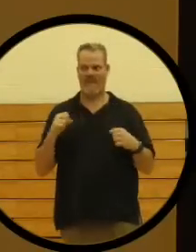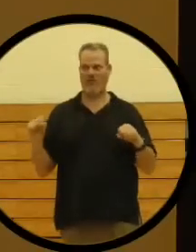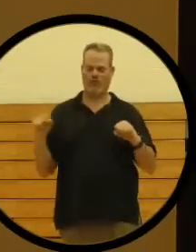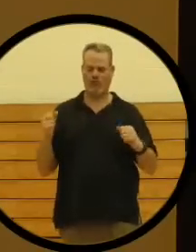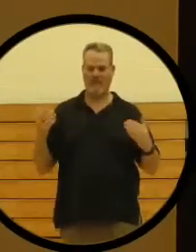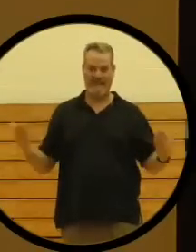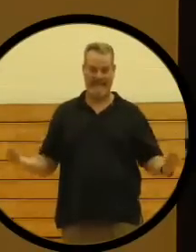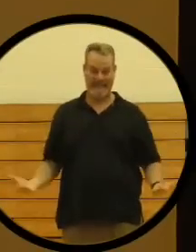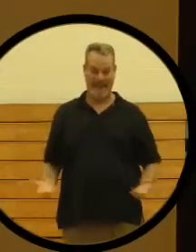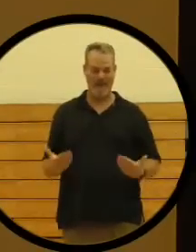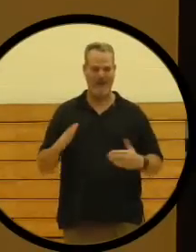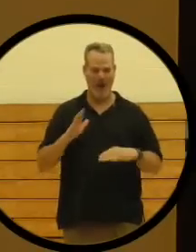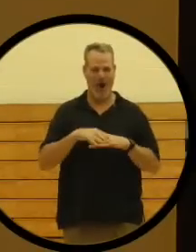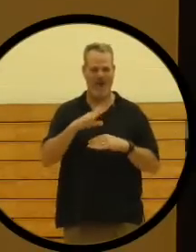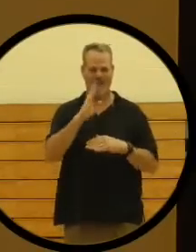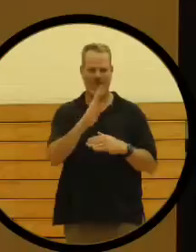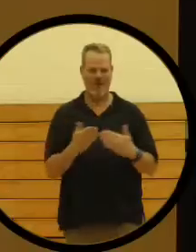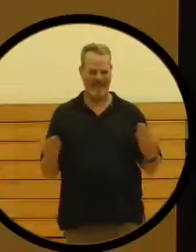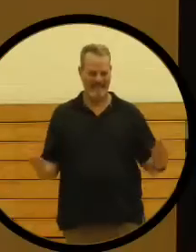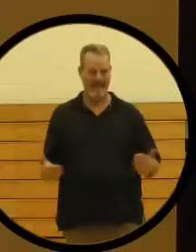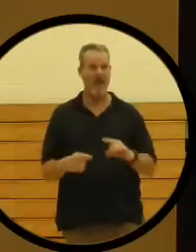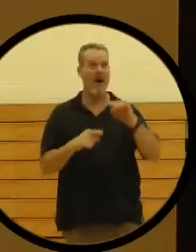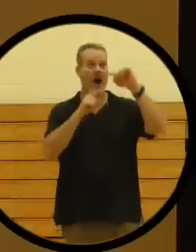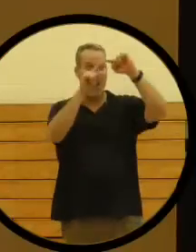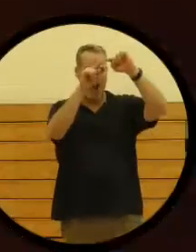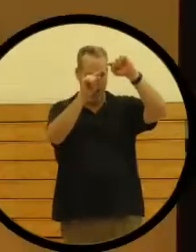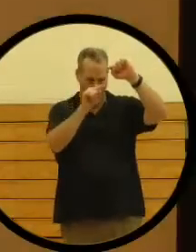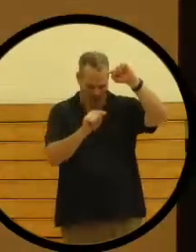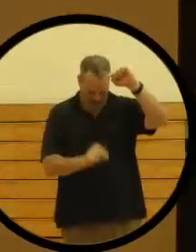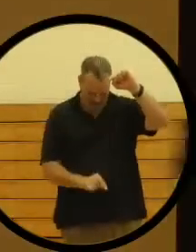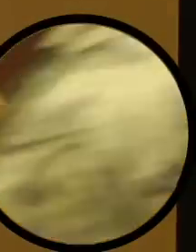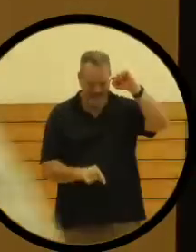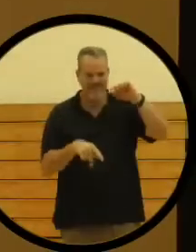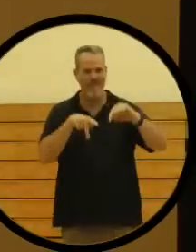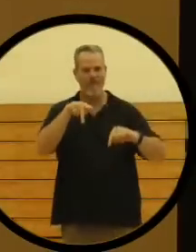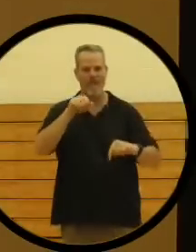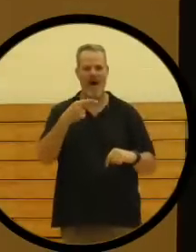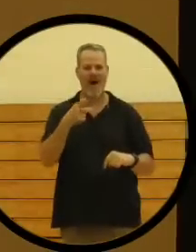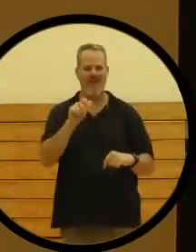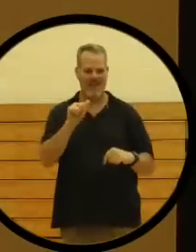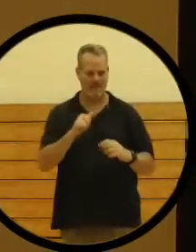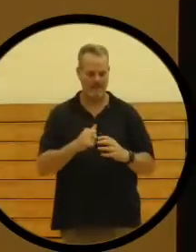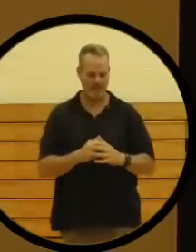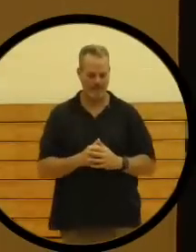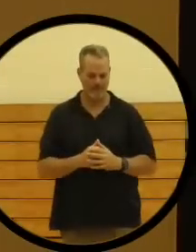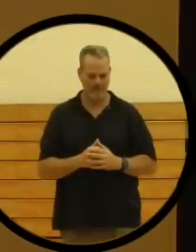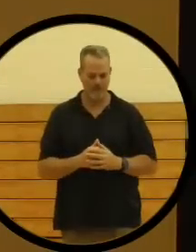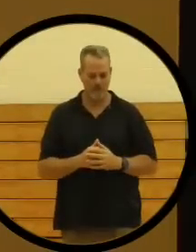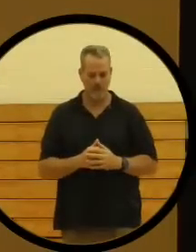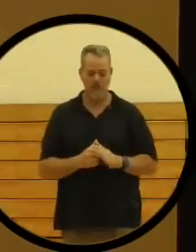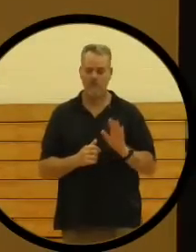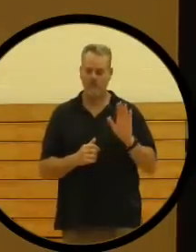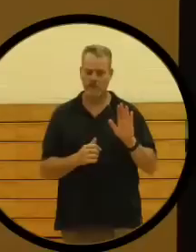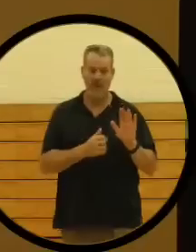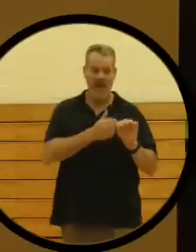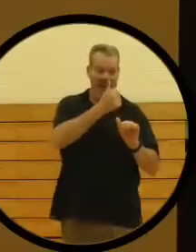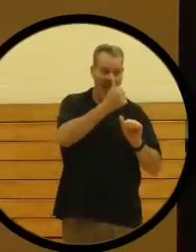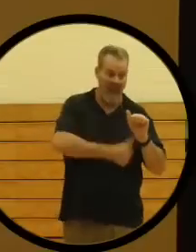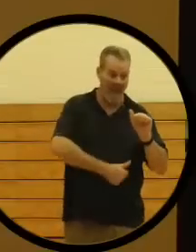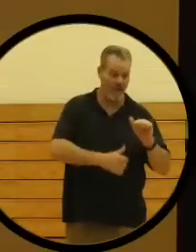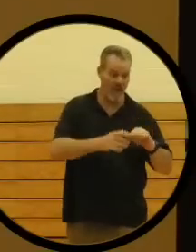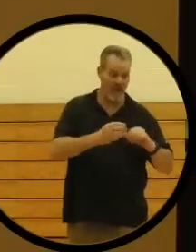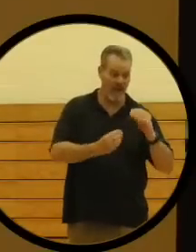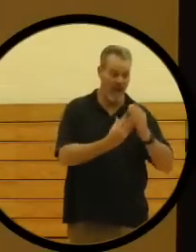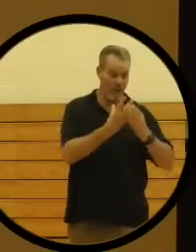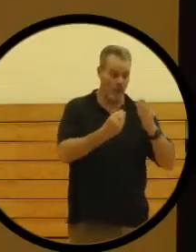too, because that's on one of those faults that comes straight down to Pahala pretty much. But not every eruption is preceded